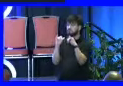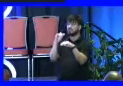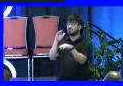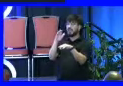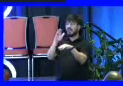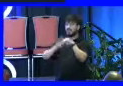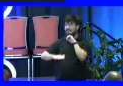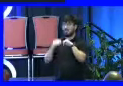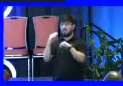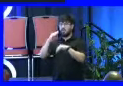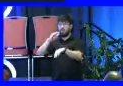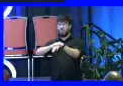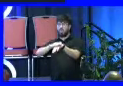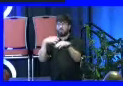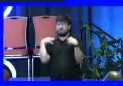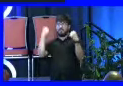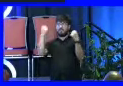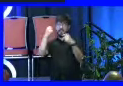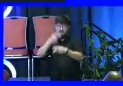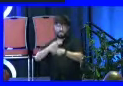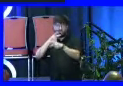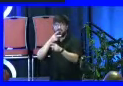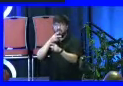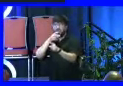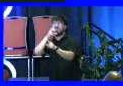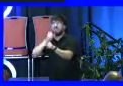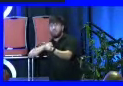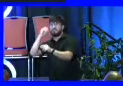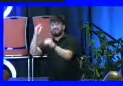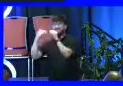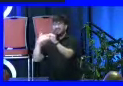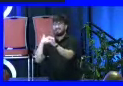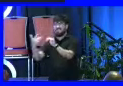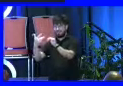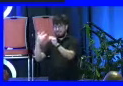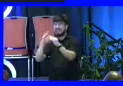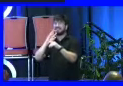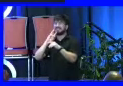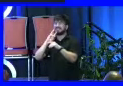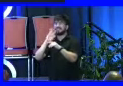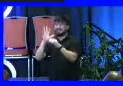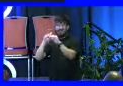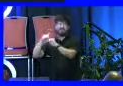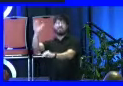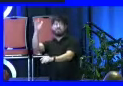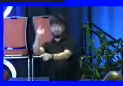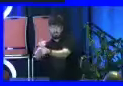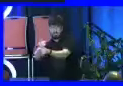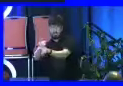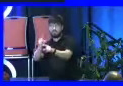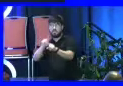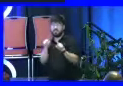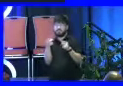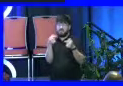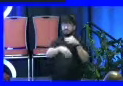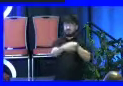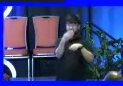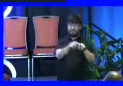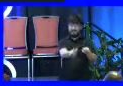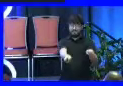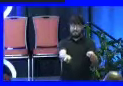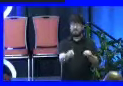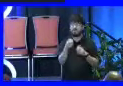adults. So when you talk to healthcare about older adults, it's often people 65 and older. Going back to the panel this morning, there was a